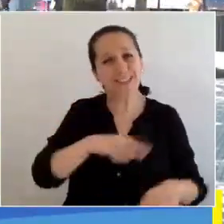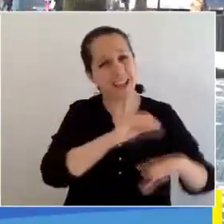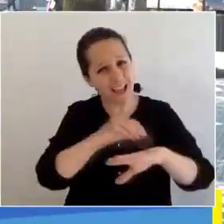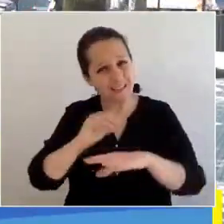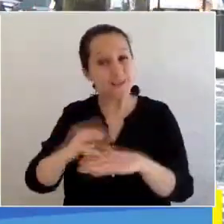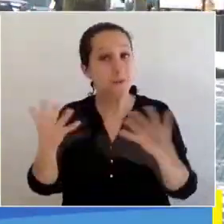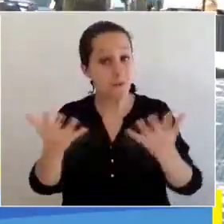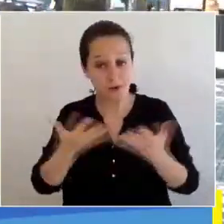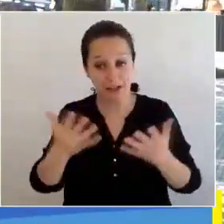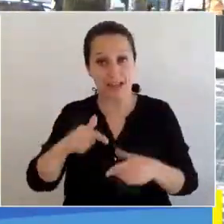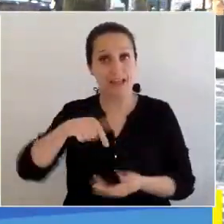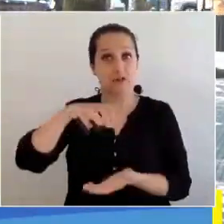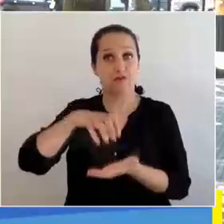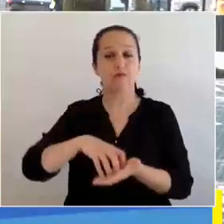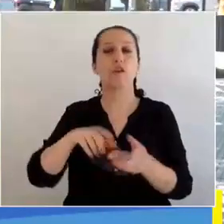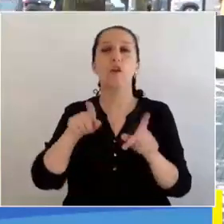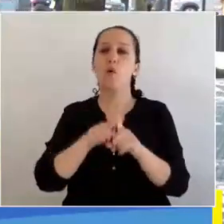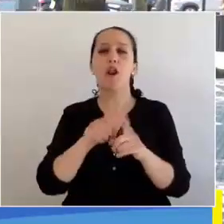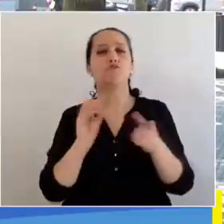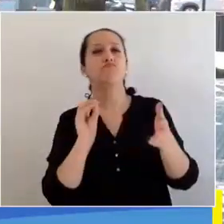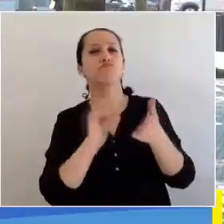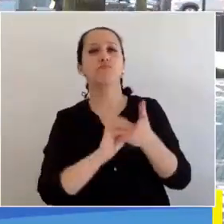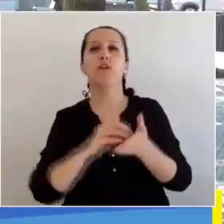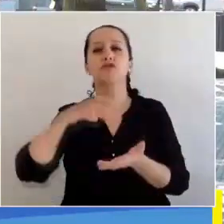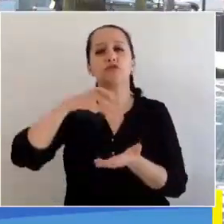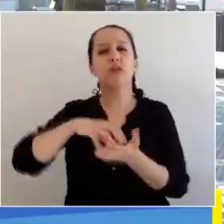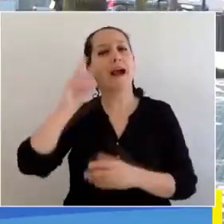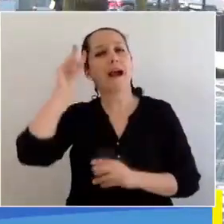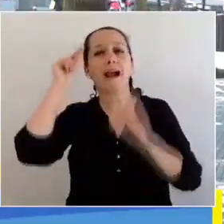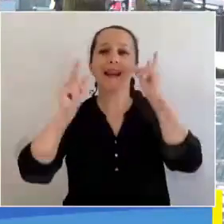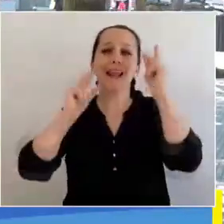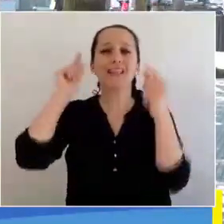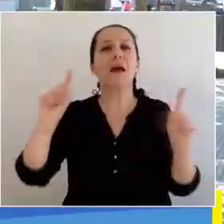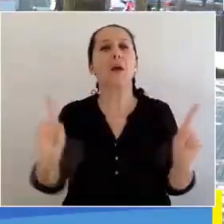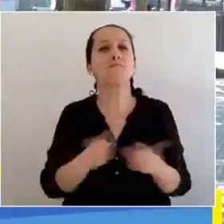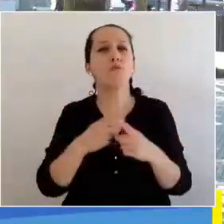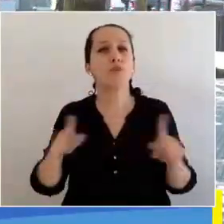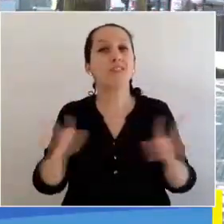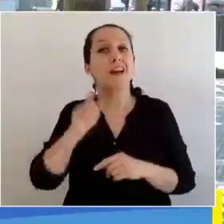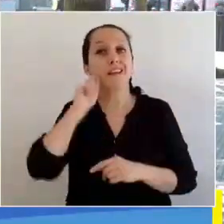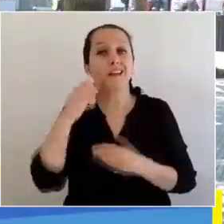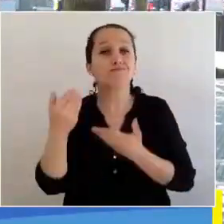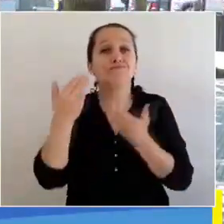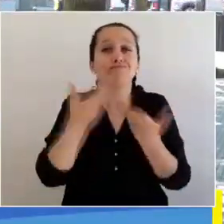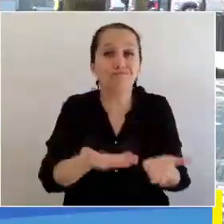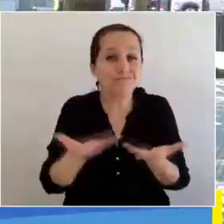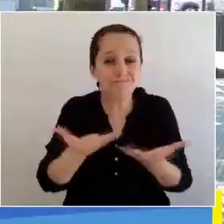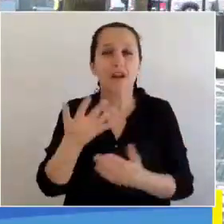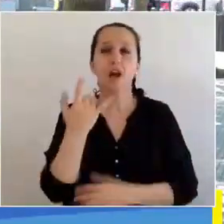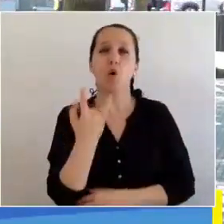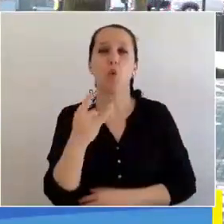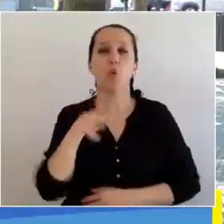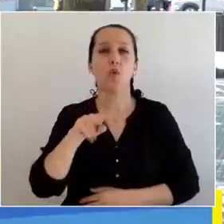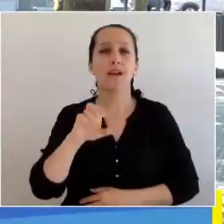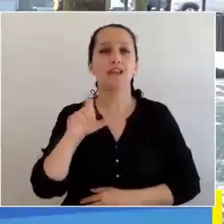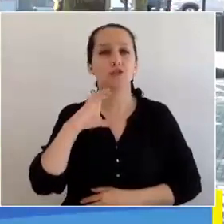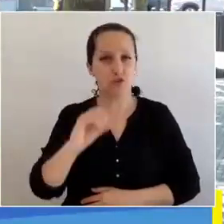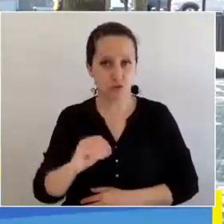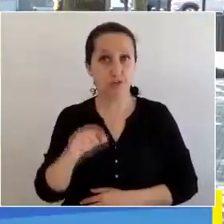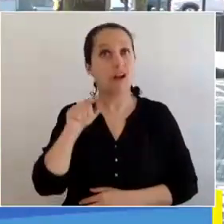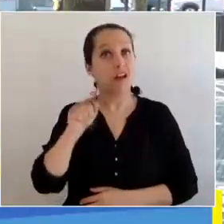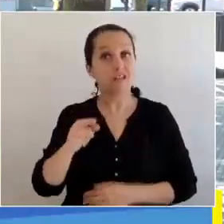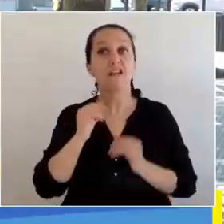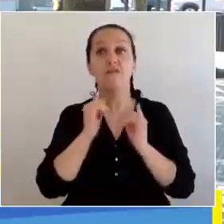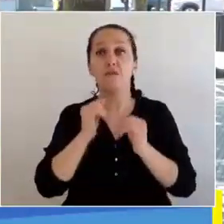because Concepción was declared as Ciudad Creativa de la Música by the UNESCO. This tremendous news was also given to the country by the